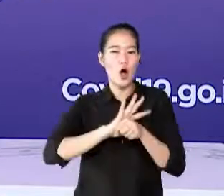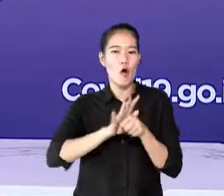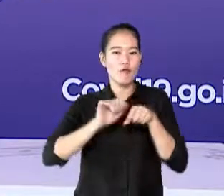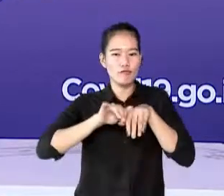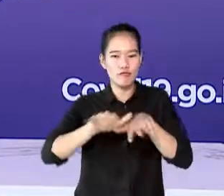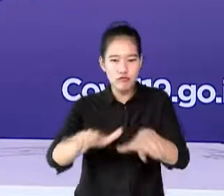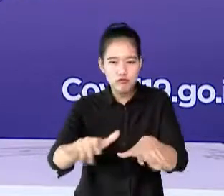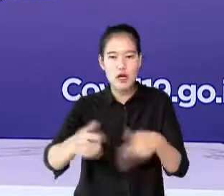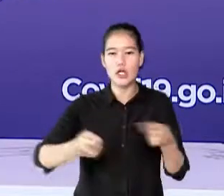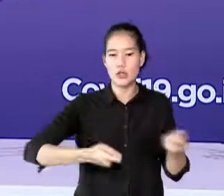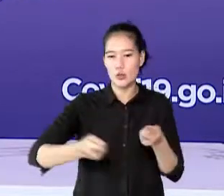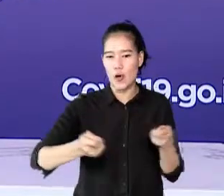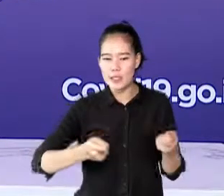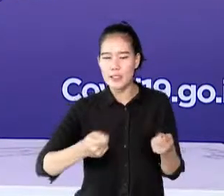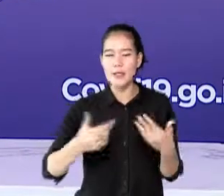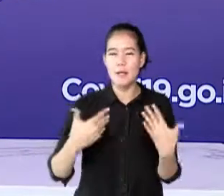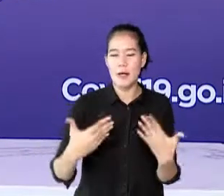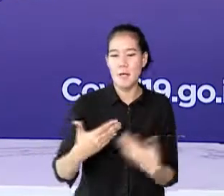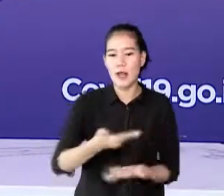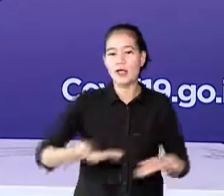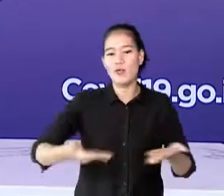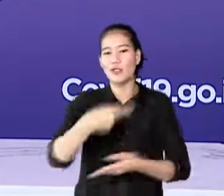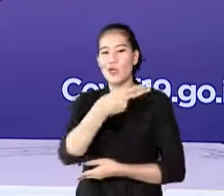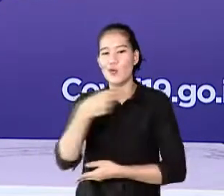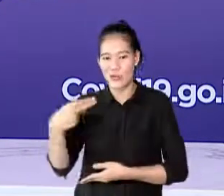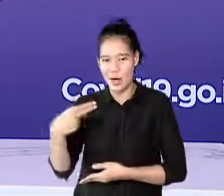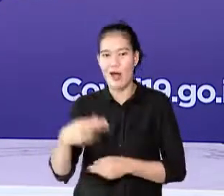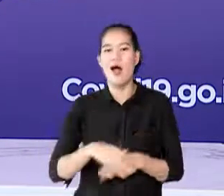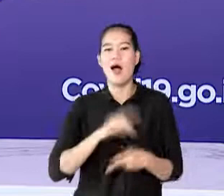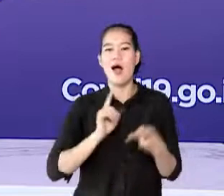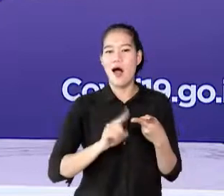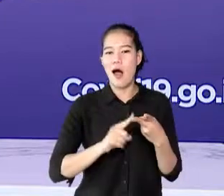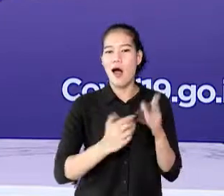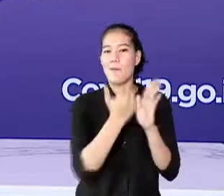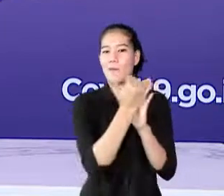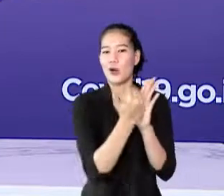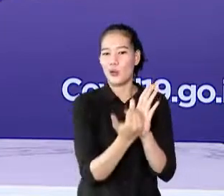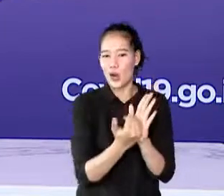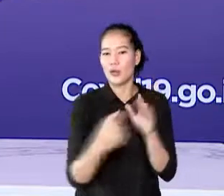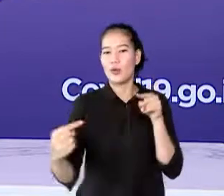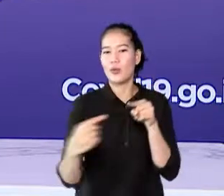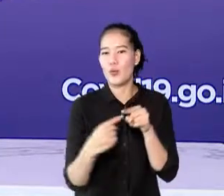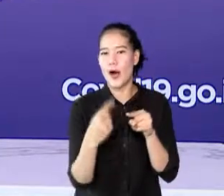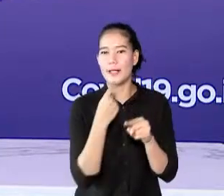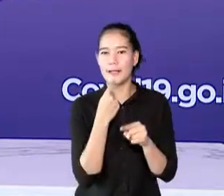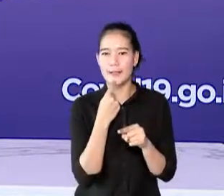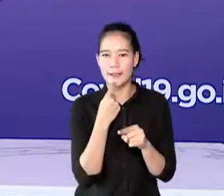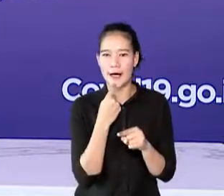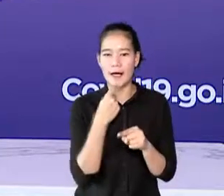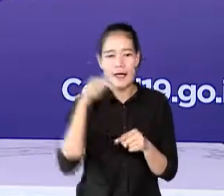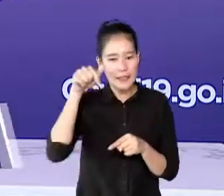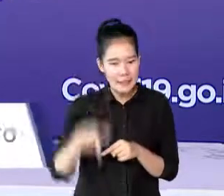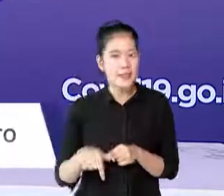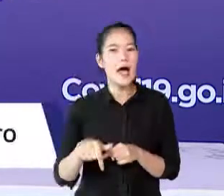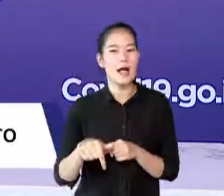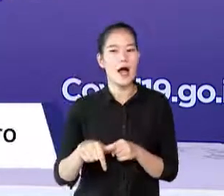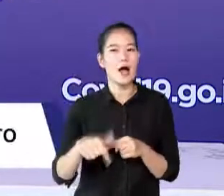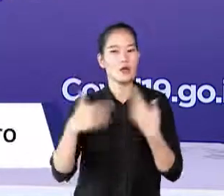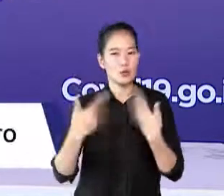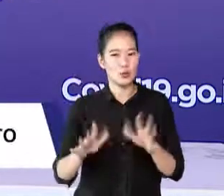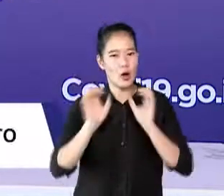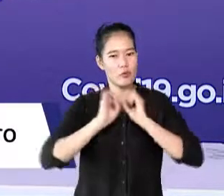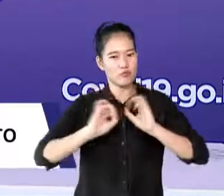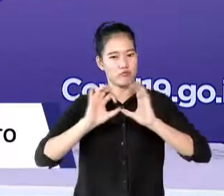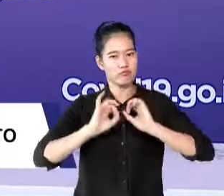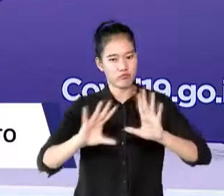COVID-19 management in Indonesia, including relevant regulations that have recently been issued